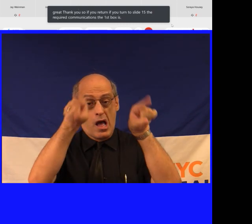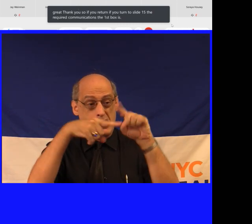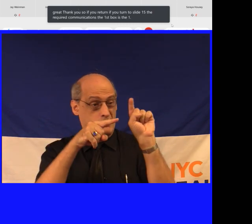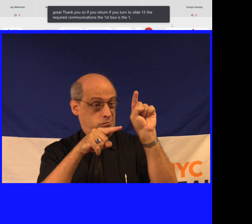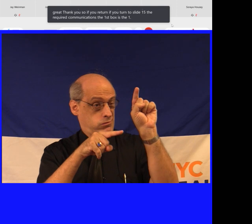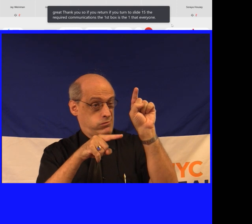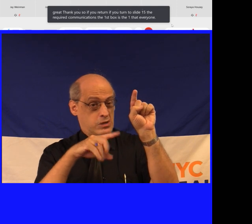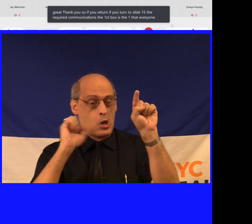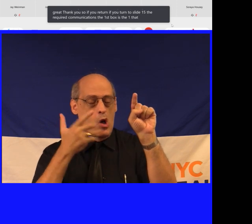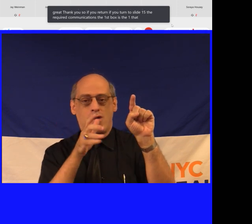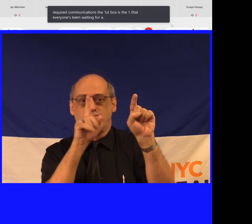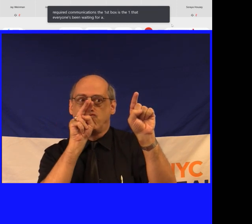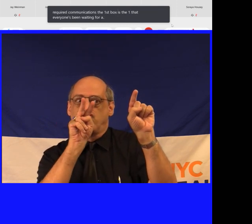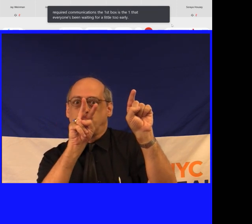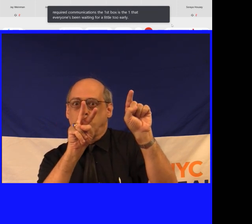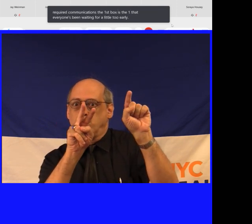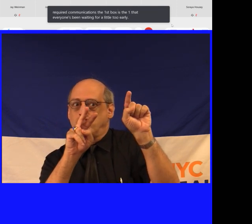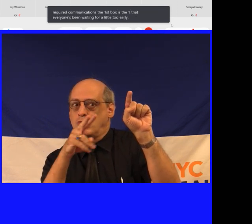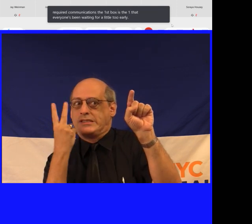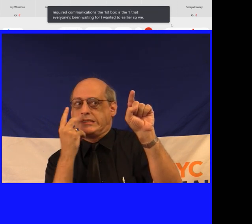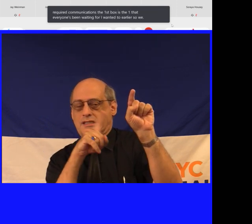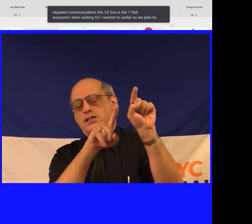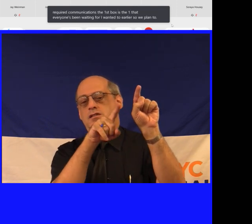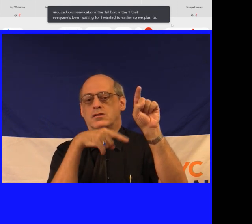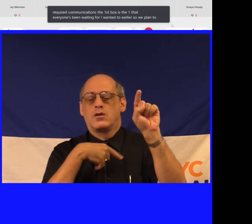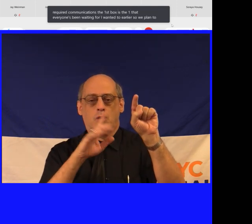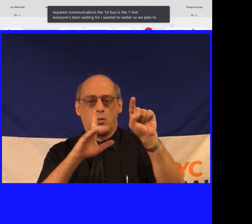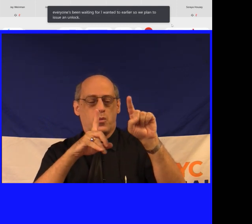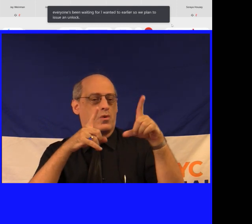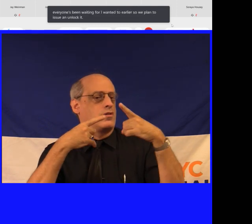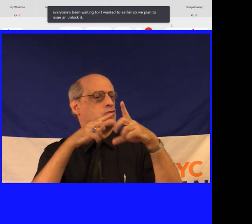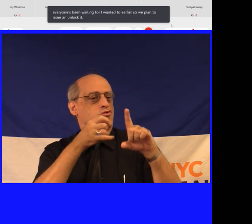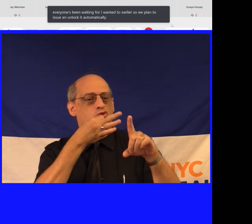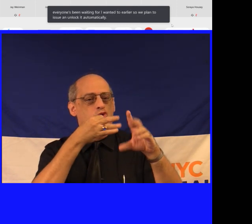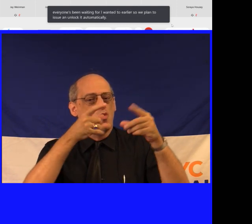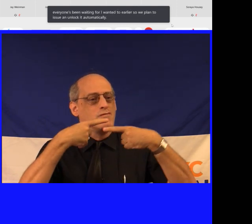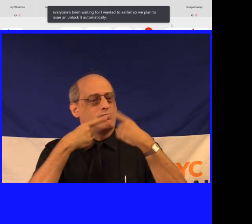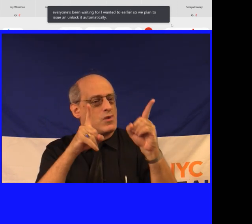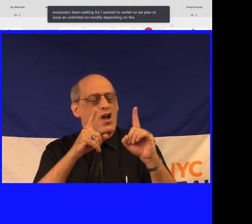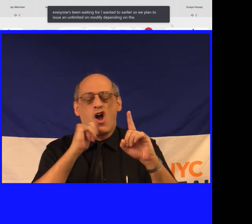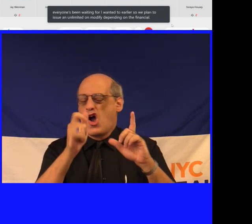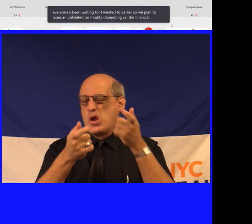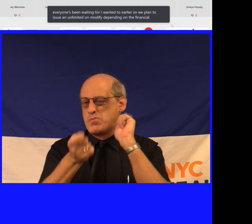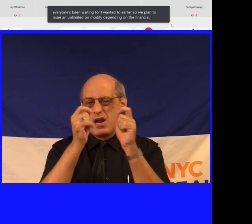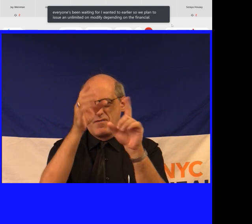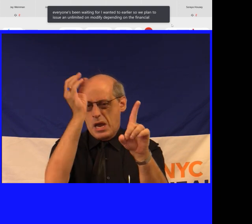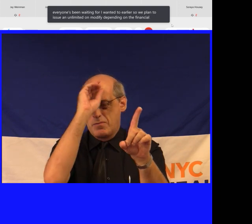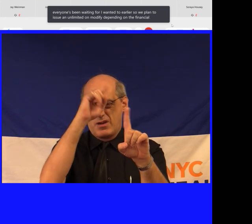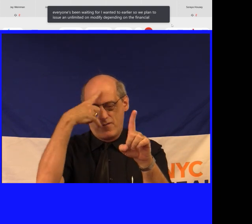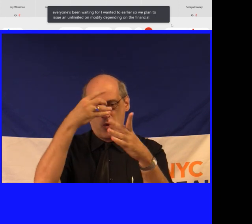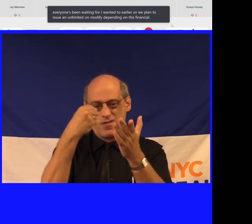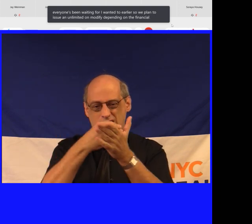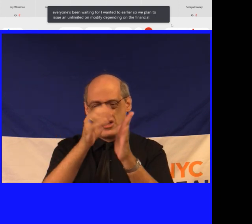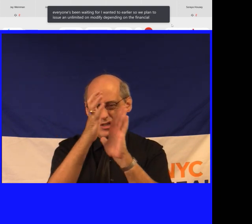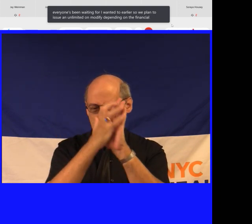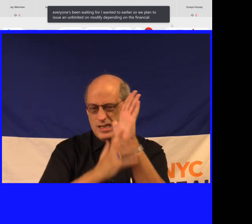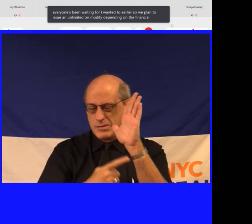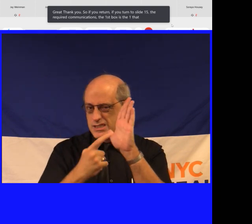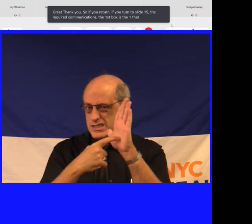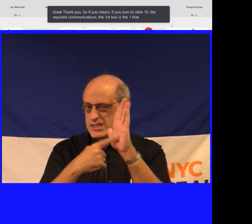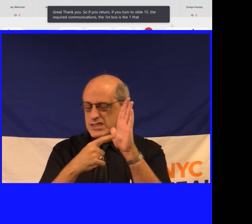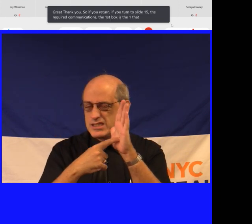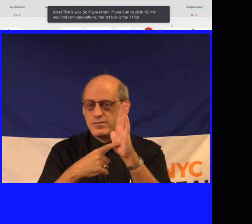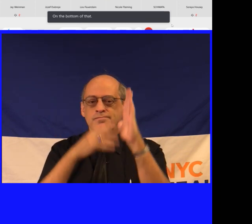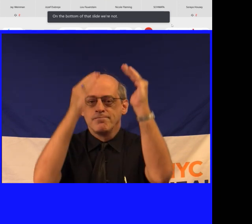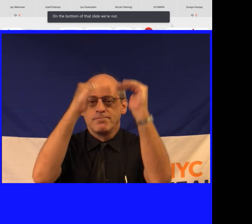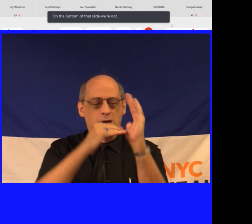that everyone's been waiting for, I alluded to earlier. So we plan to issue an unmodified opinion on the financial statements. On the bottom of that slide,